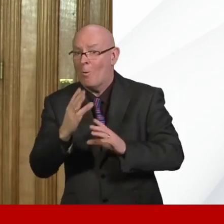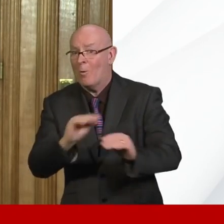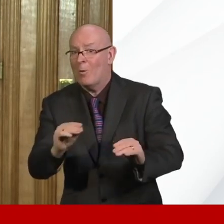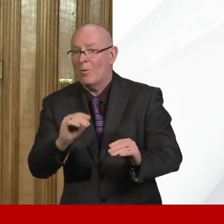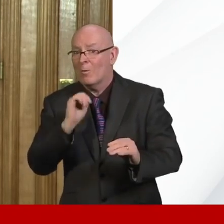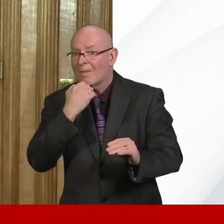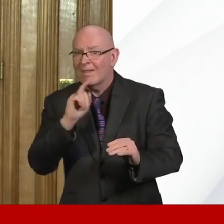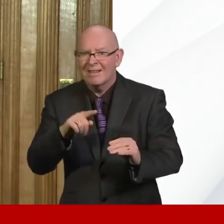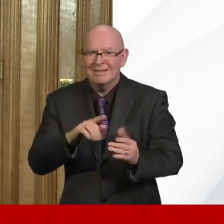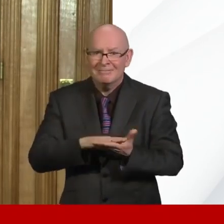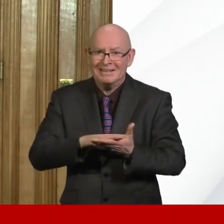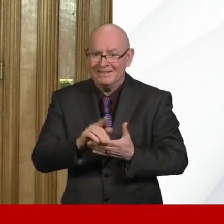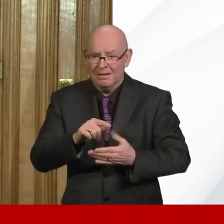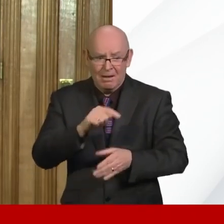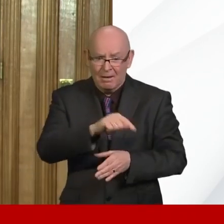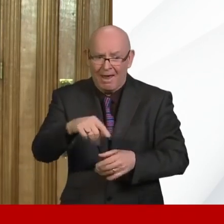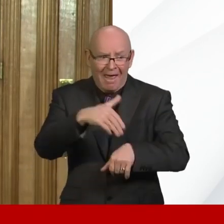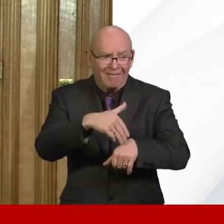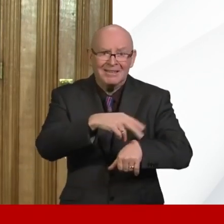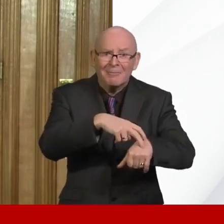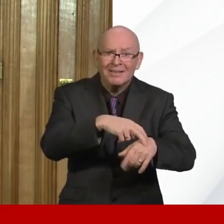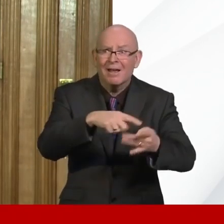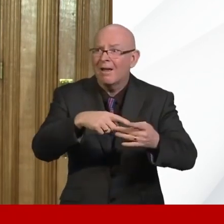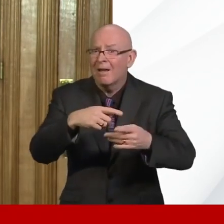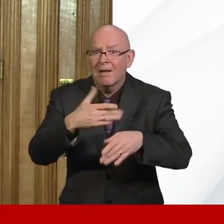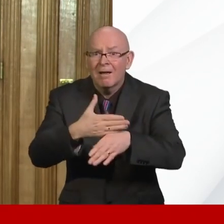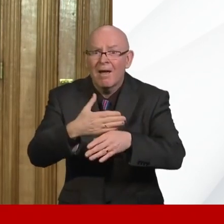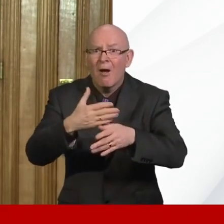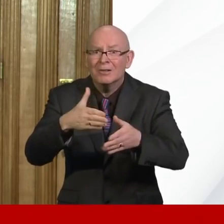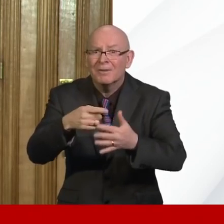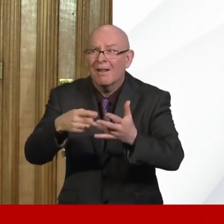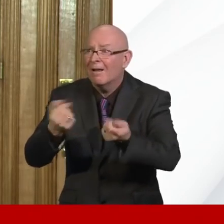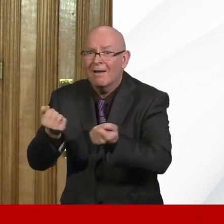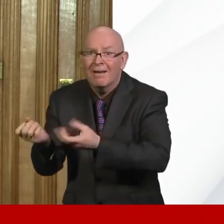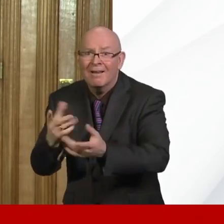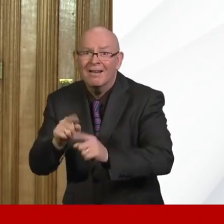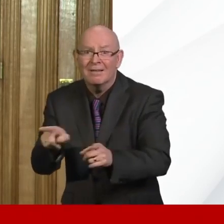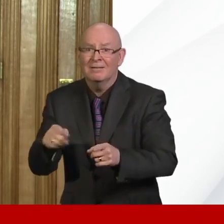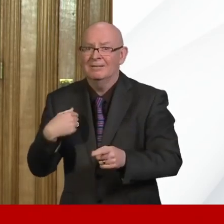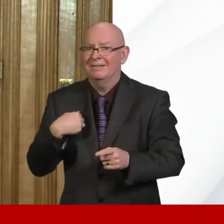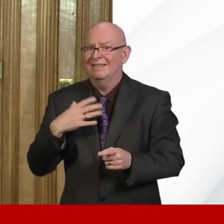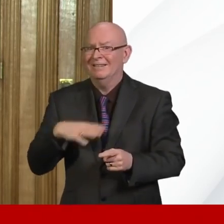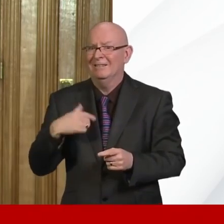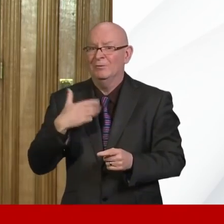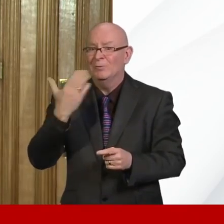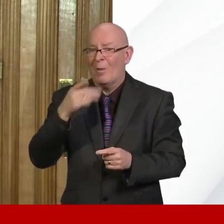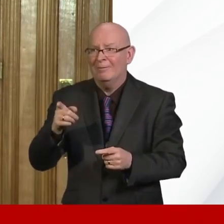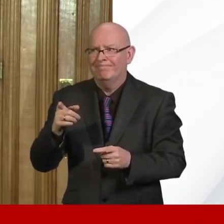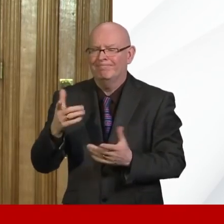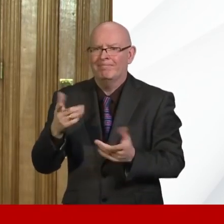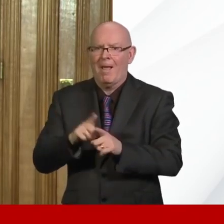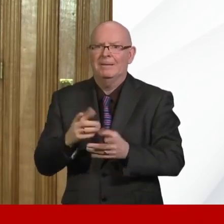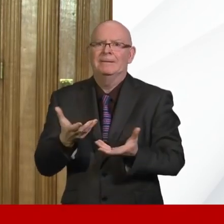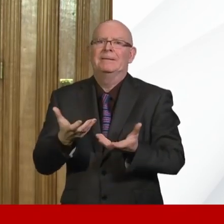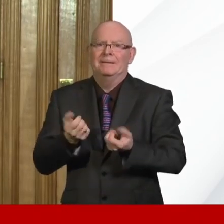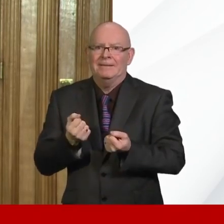children. This will mean that there will, of course, be far fewer children in the schools, and that will help us to slow the spread